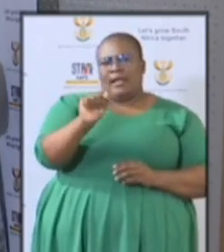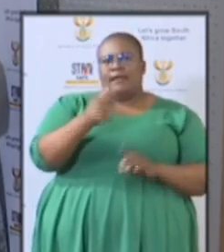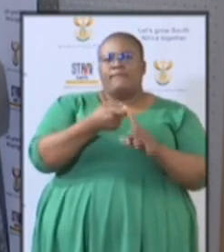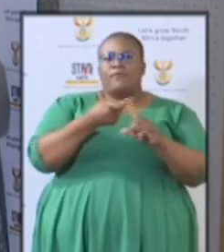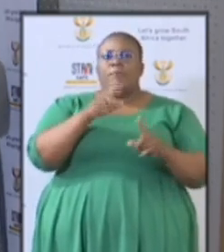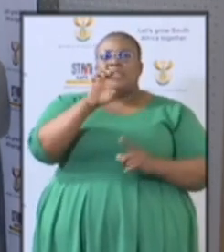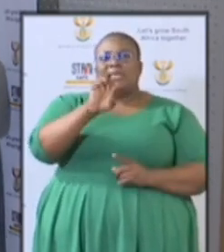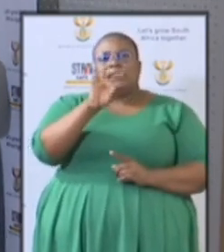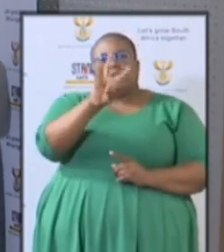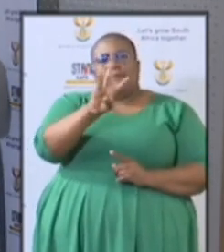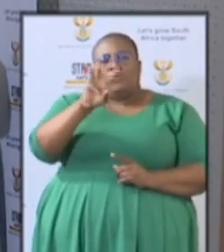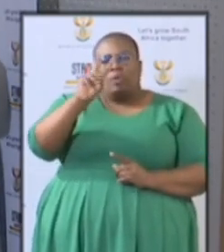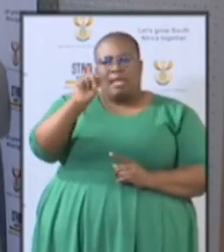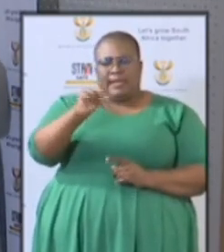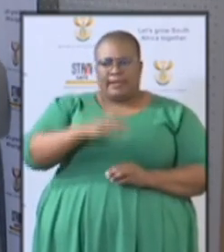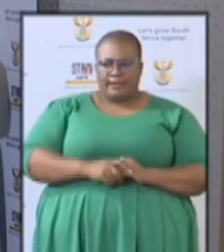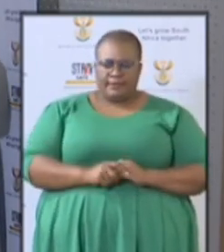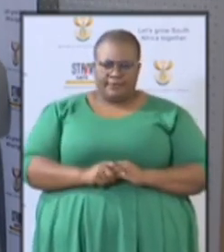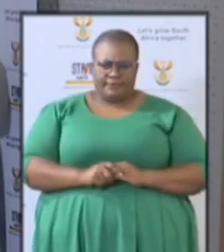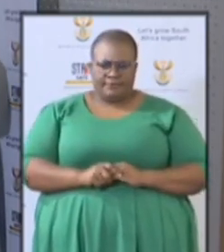EWN.